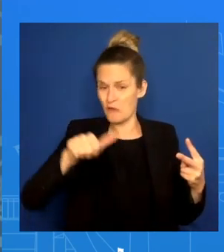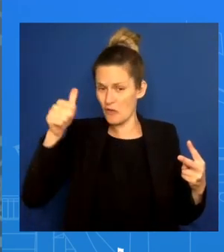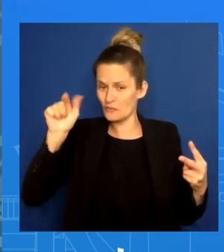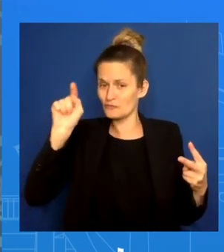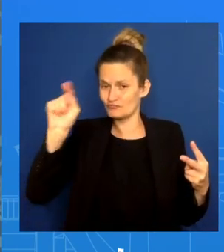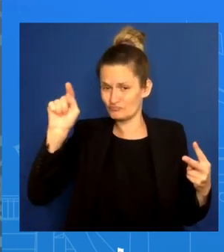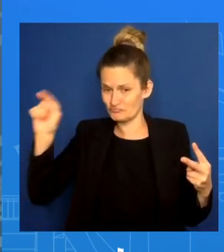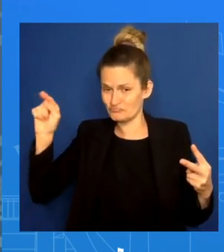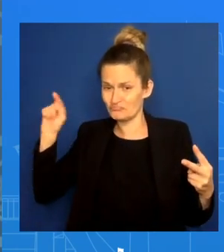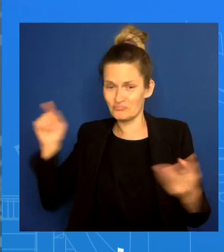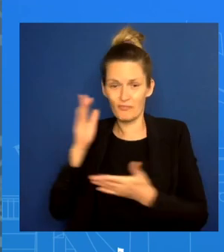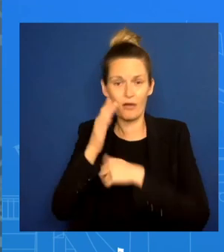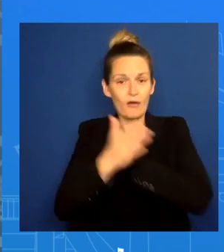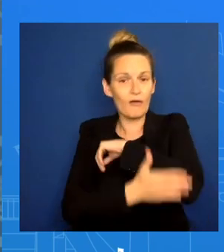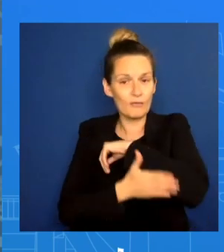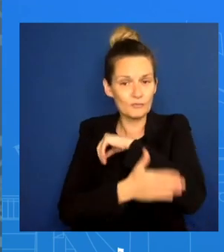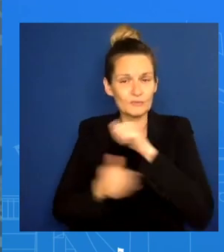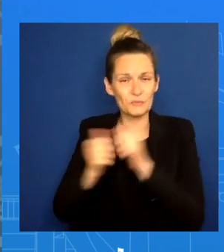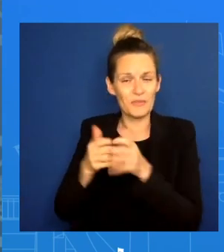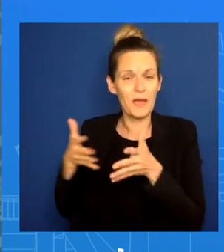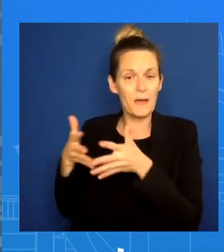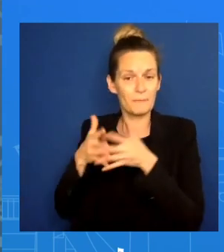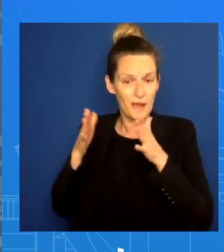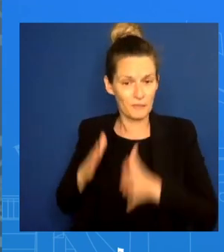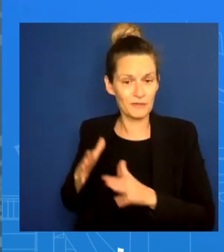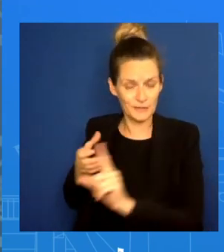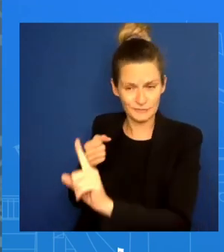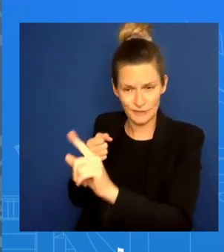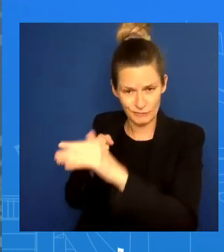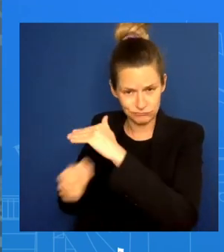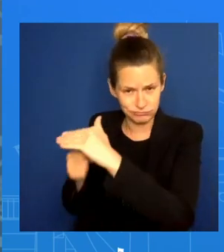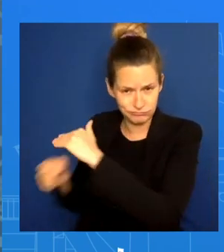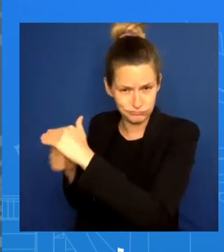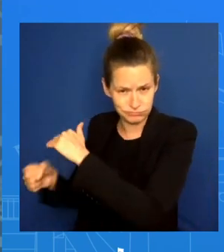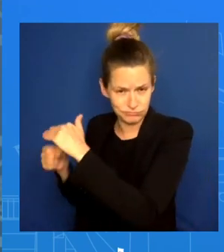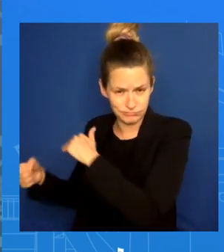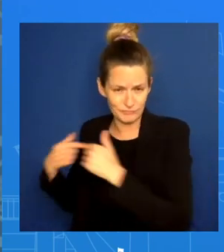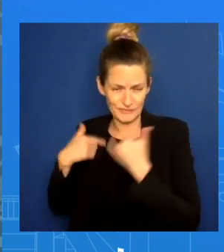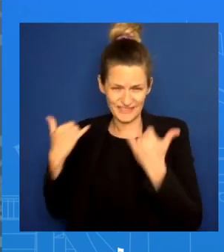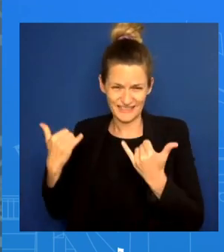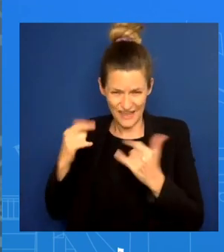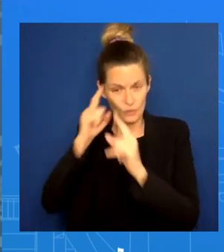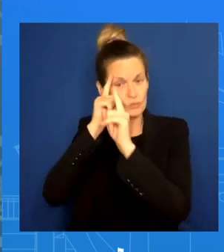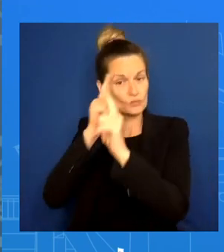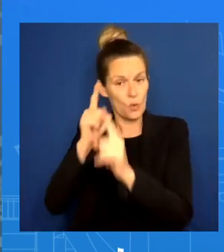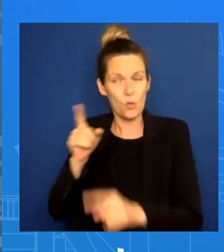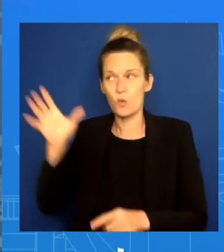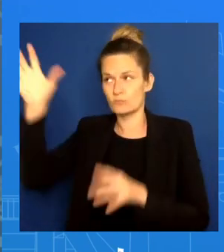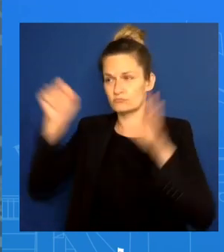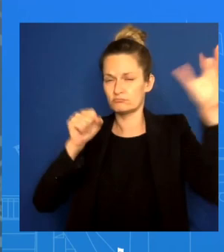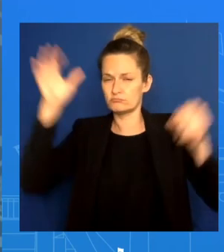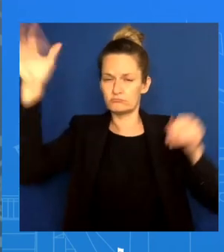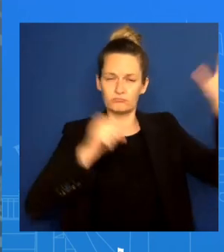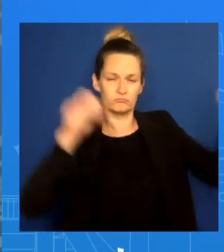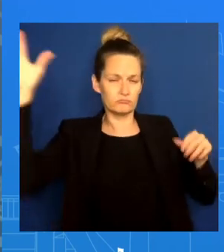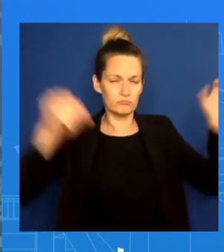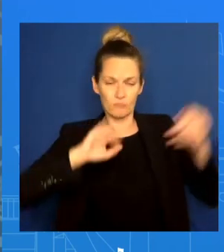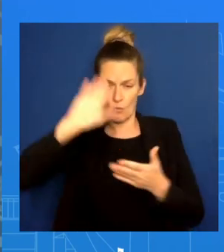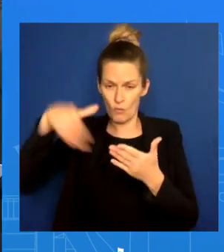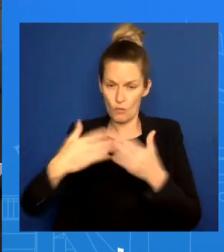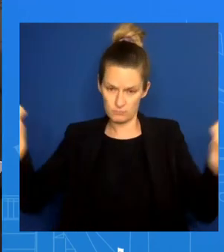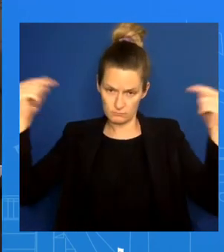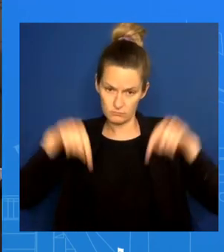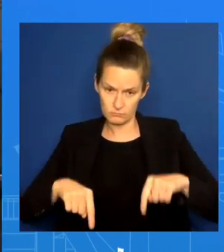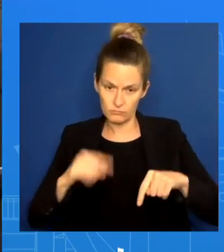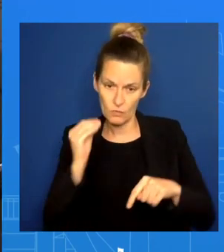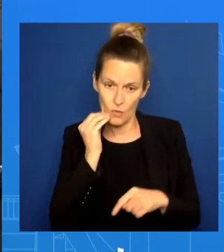A few questions for you, Kirby. Just want to make sure, one, this offer was made in June, is that right? It was made several weeks ago. Several weeks ago. And has